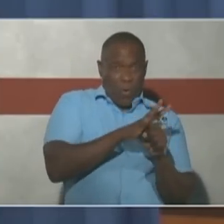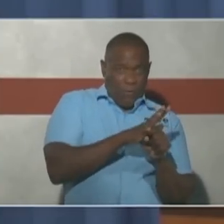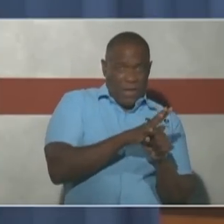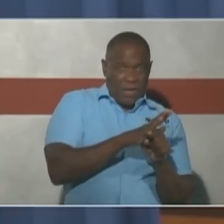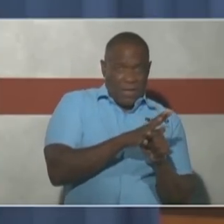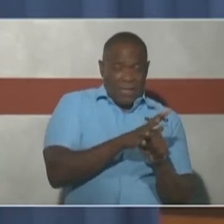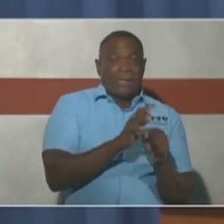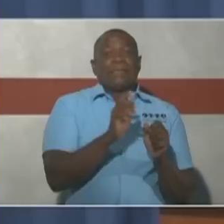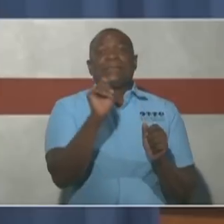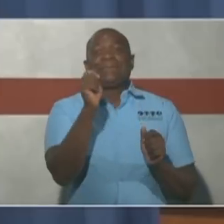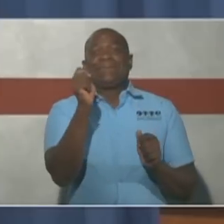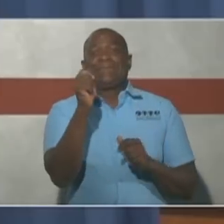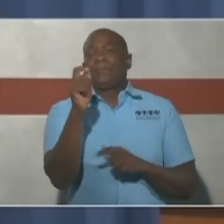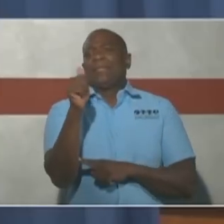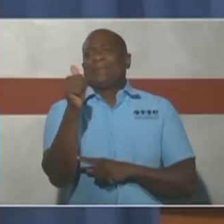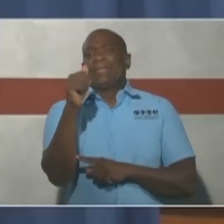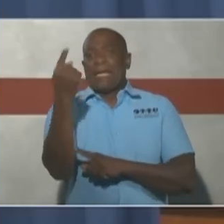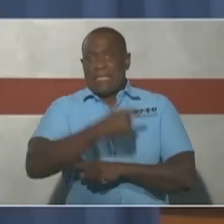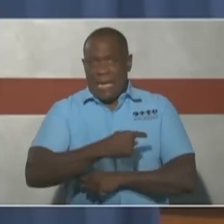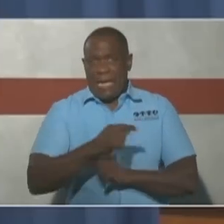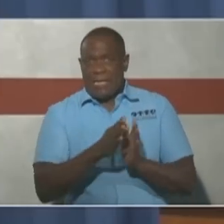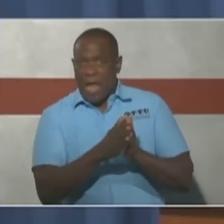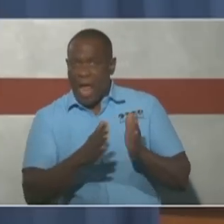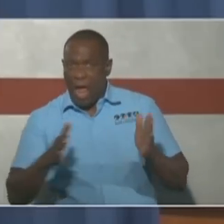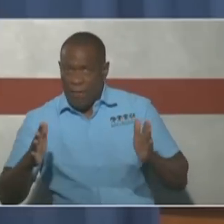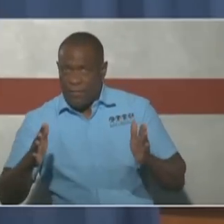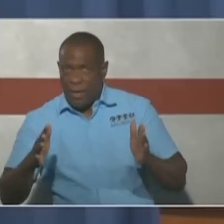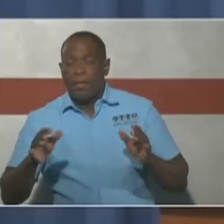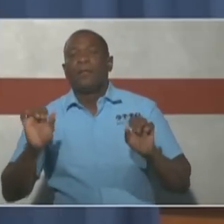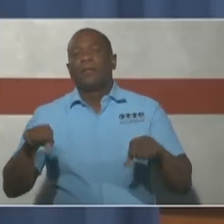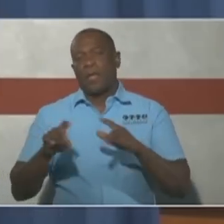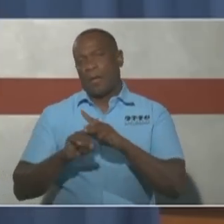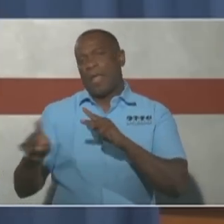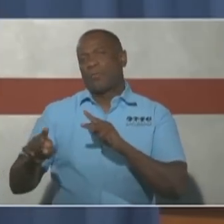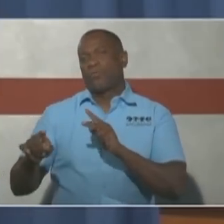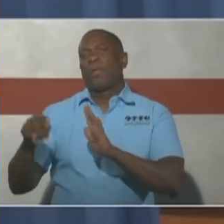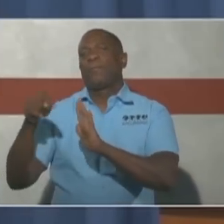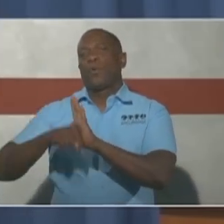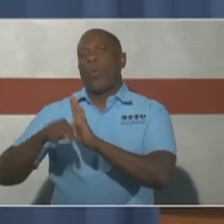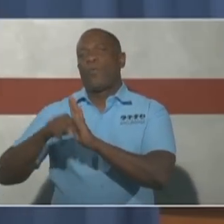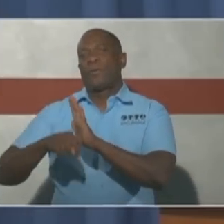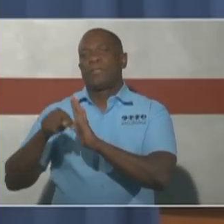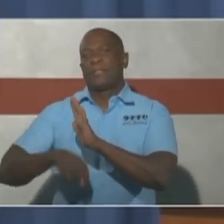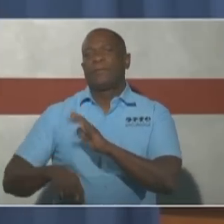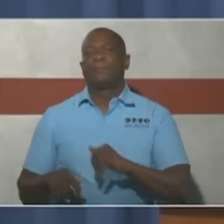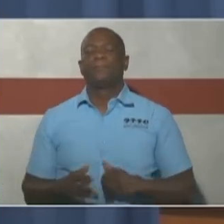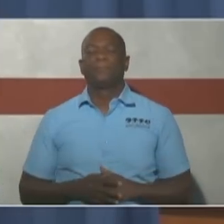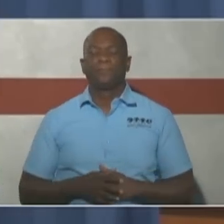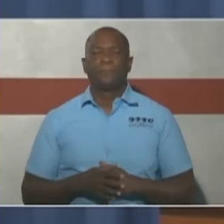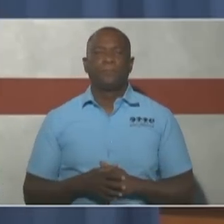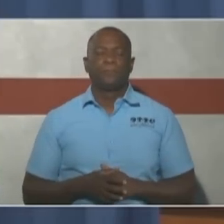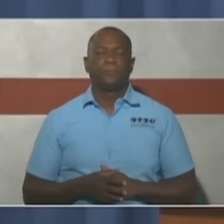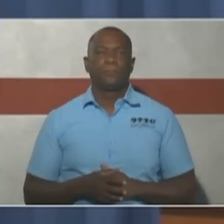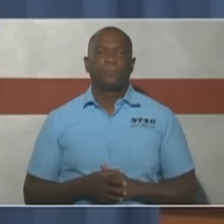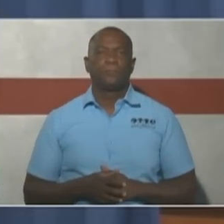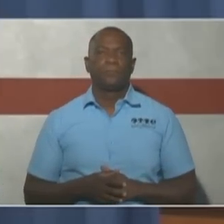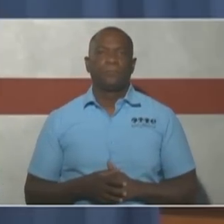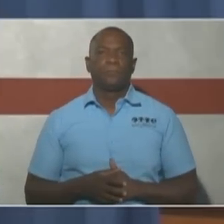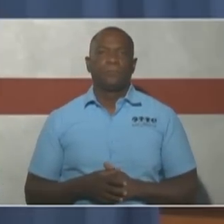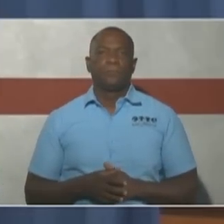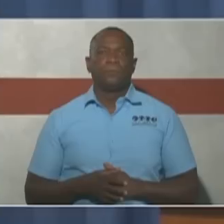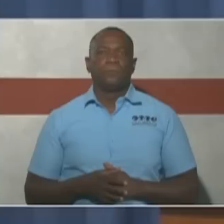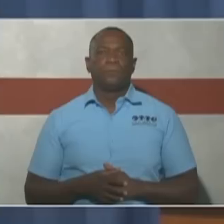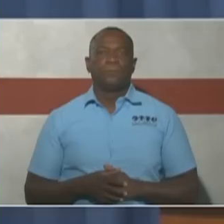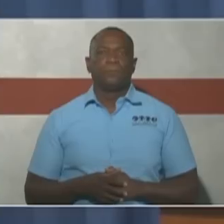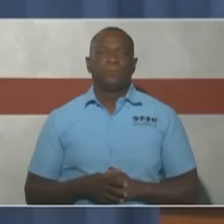is 10 days from either, if you're asymptomatic, from the date and time that you have your positive test for release.